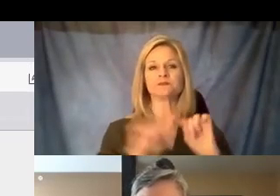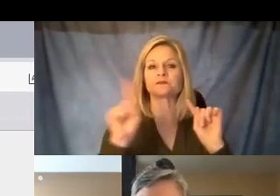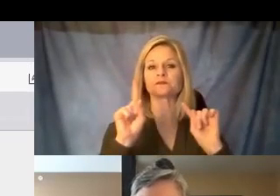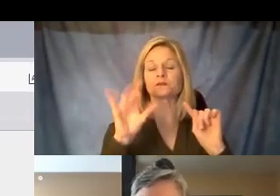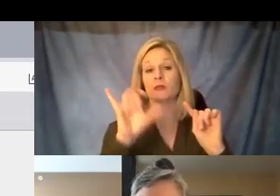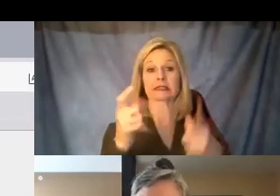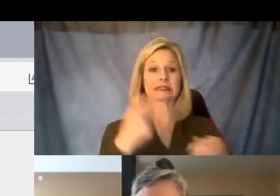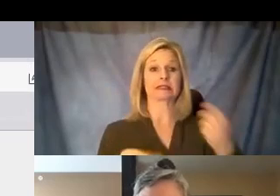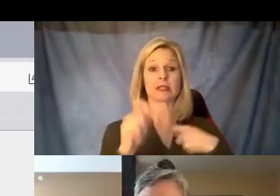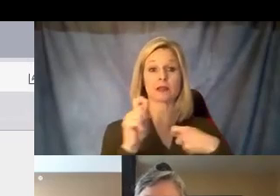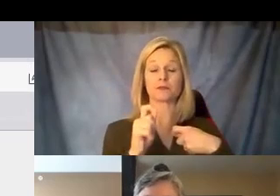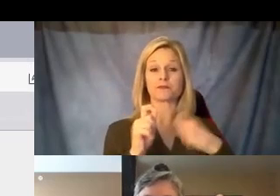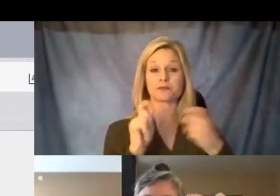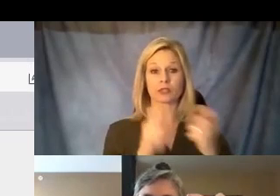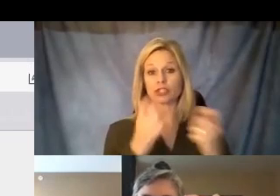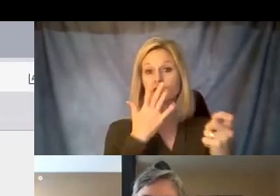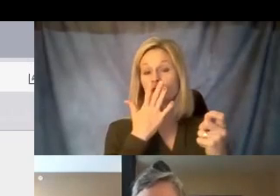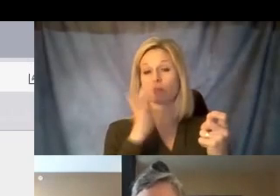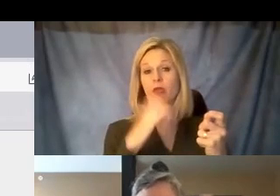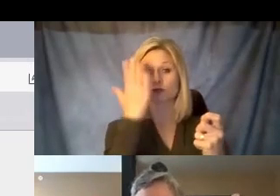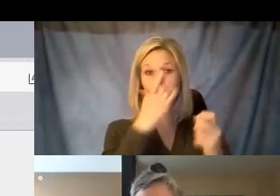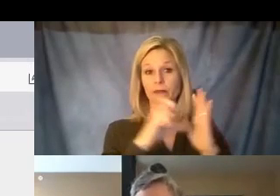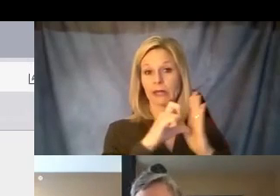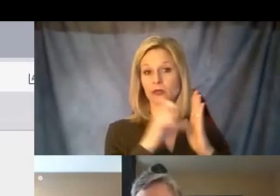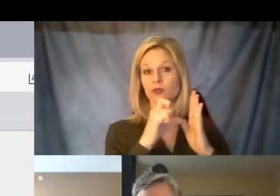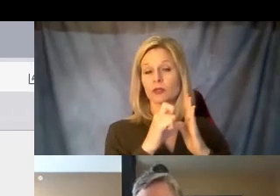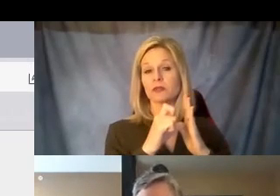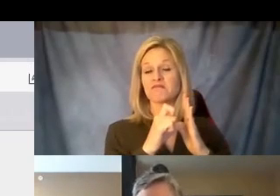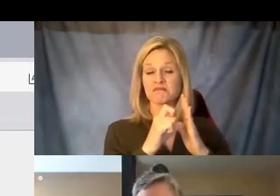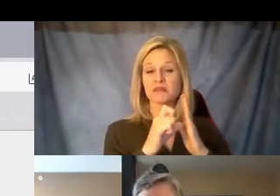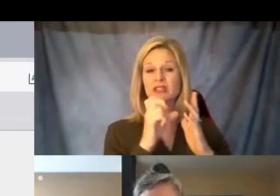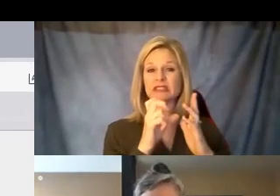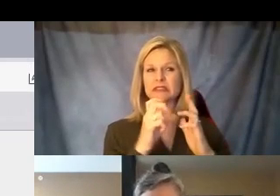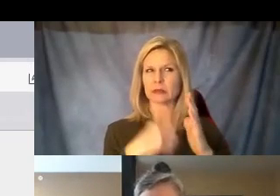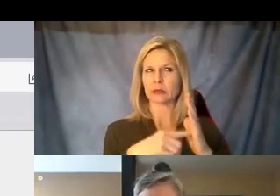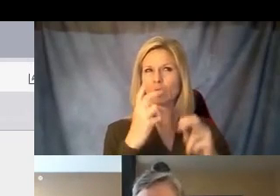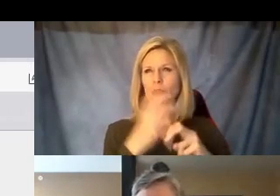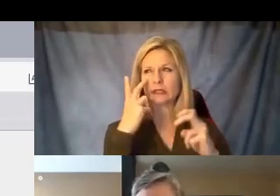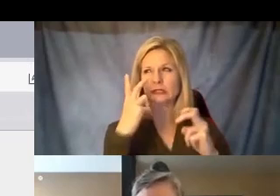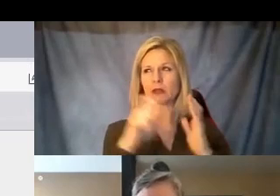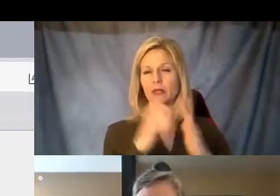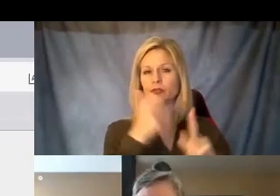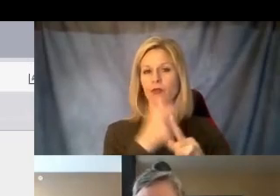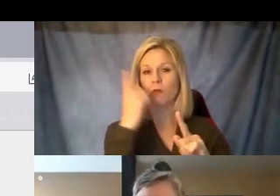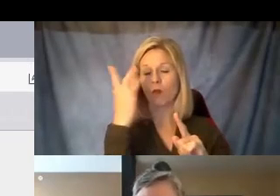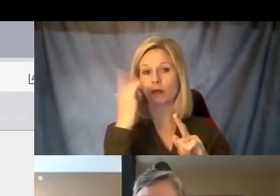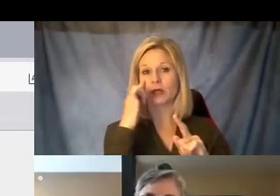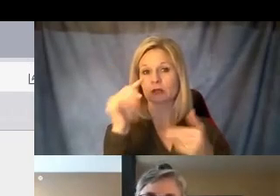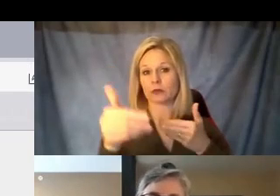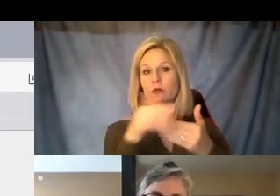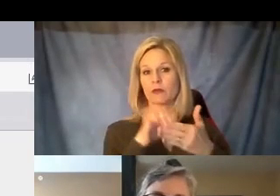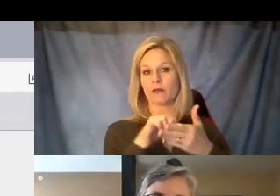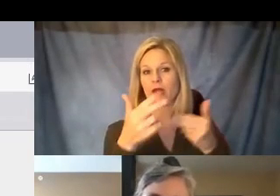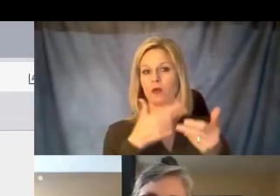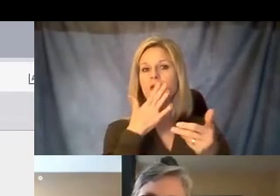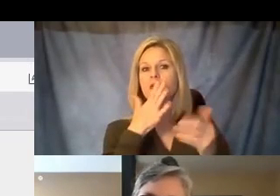of changing the color of that front page, because it's hard to see the page itself because it's so close to the gray in the background, I'm